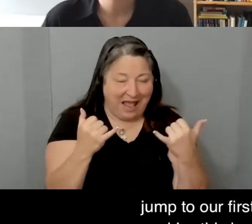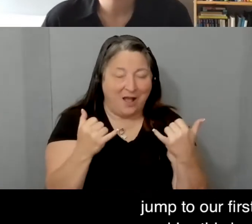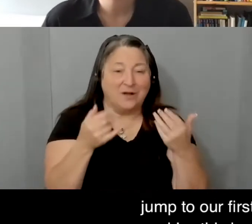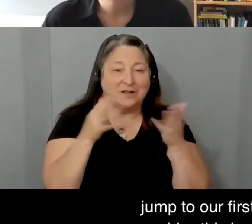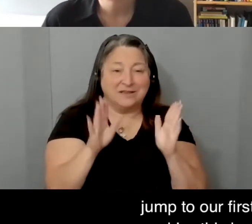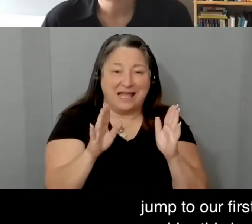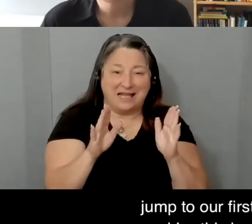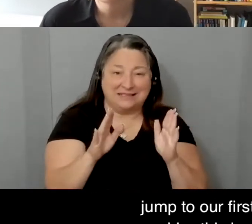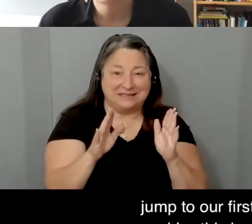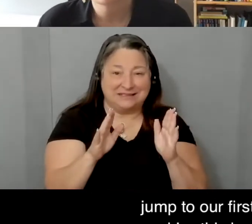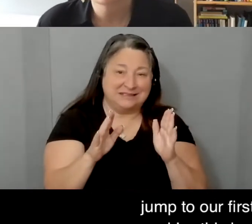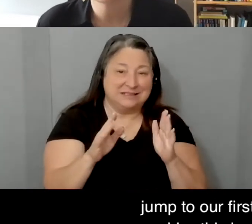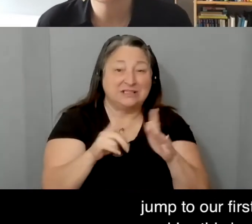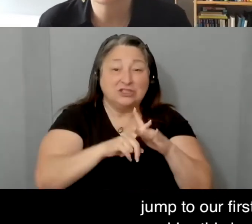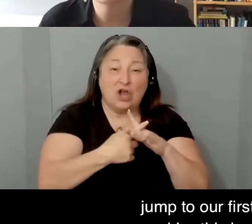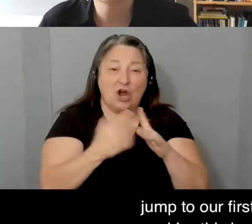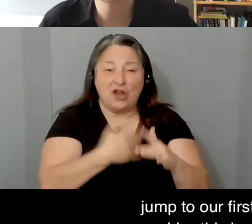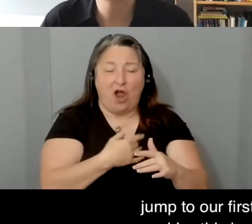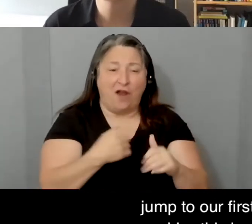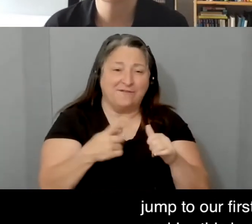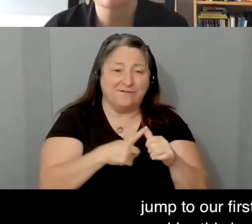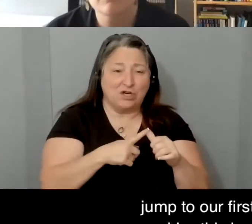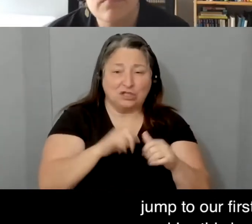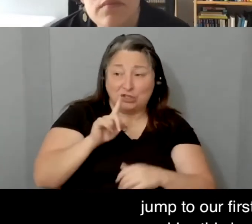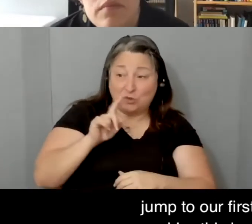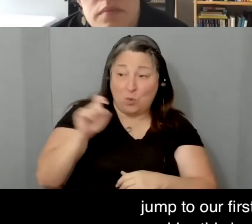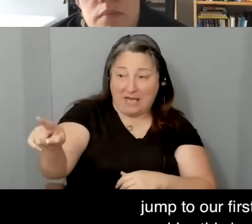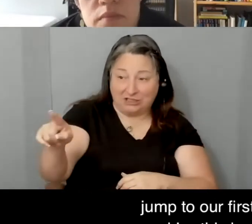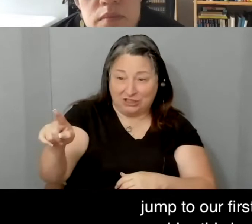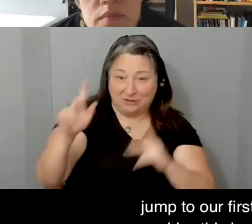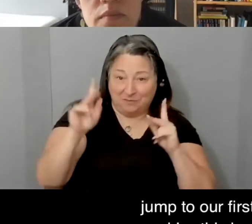first question that we do have.